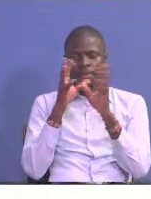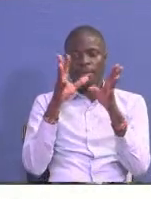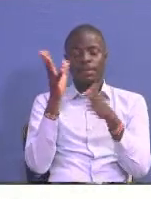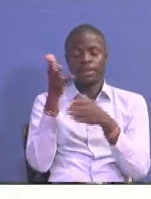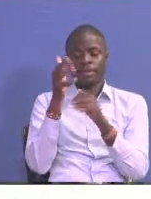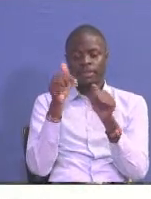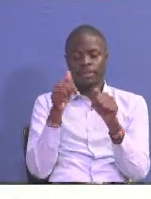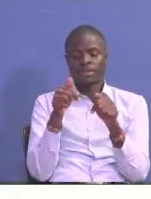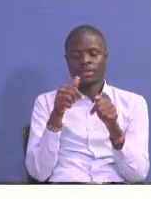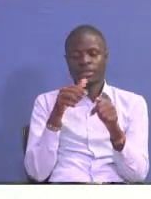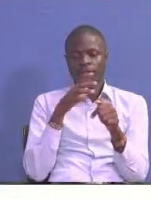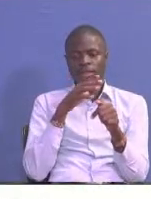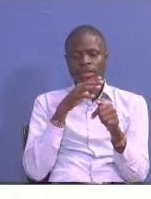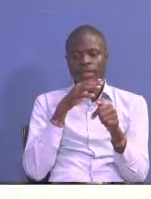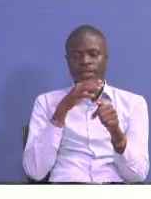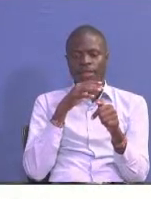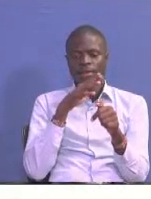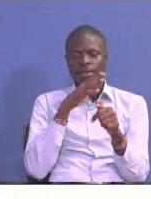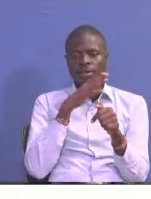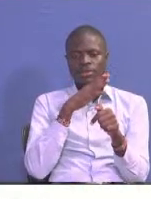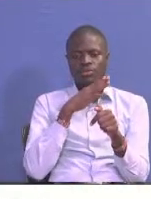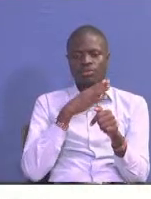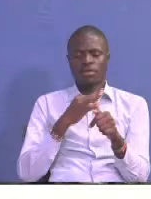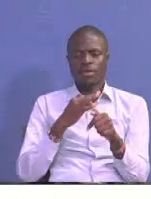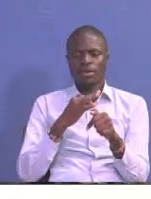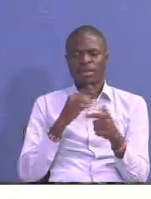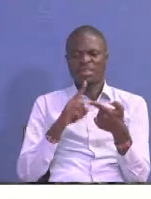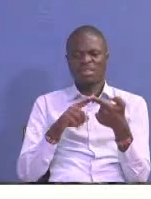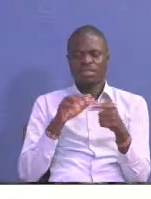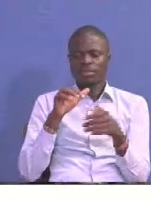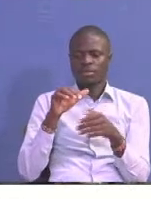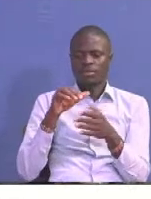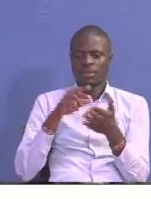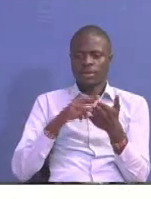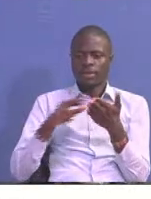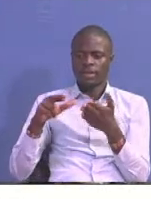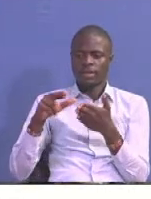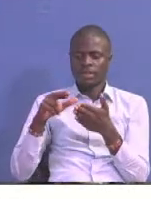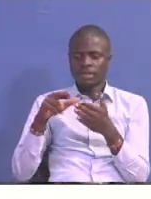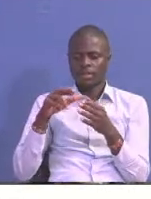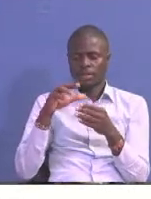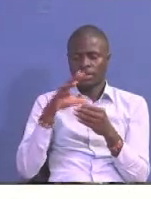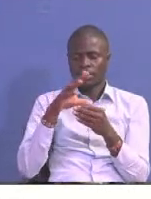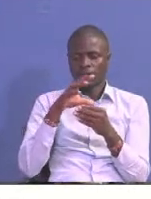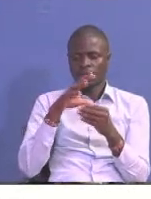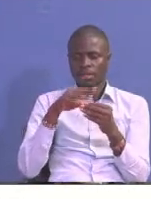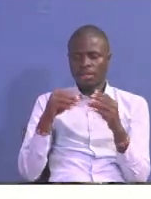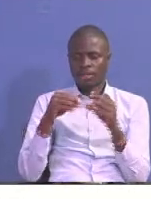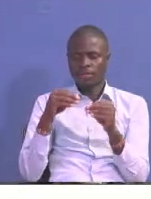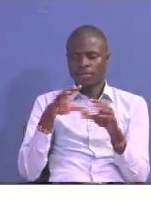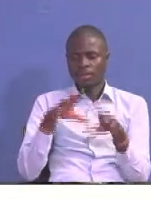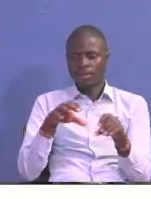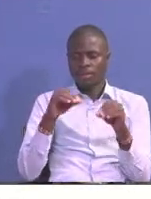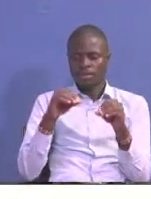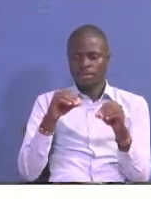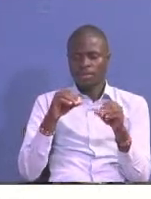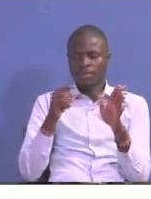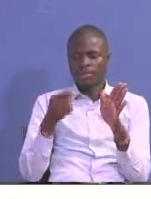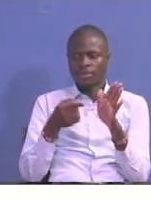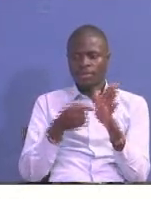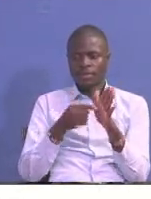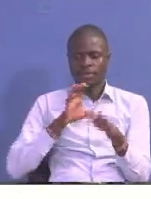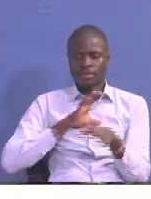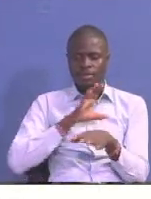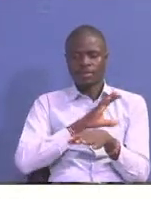invite Professor Richard Odwor, the Registrar, Research, Innovation and Outreach, and the Chairperson of the Public Lecture Series